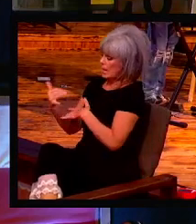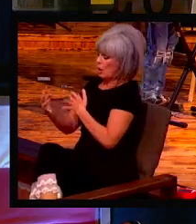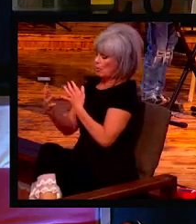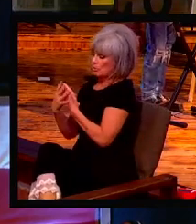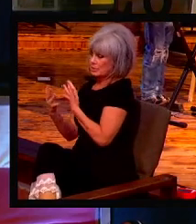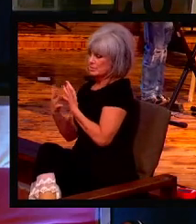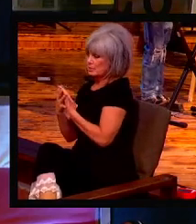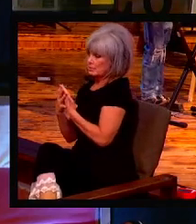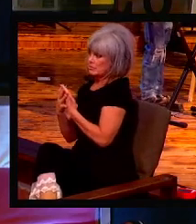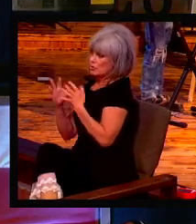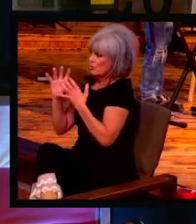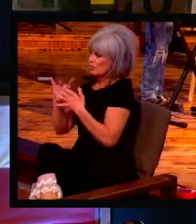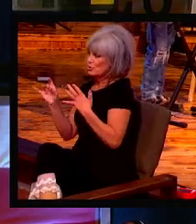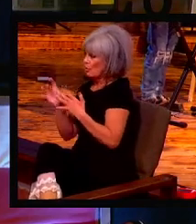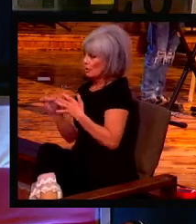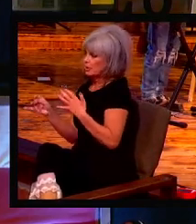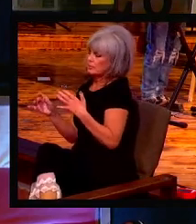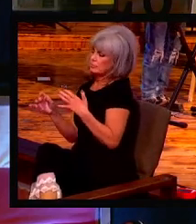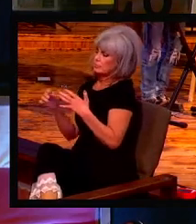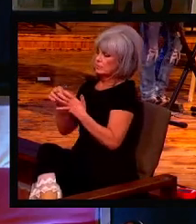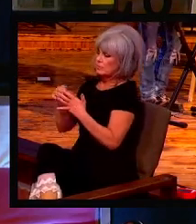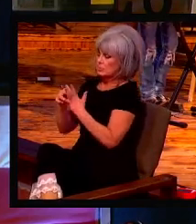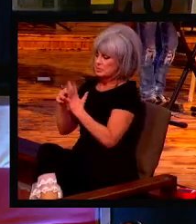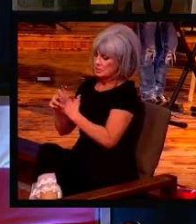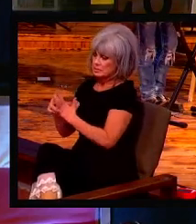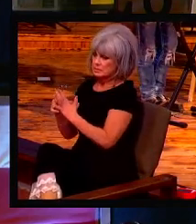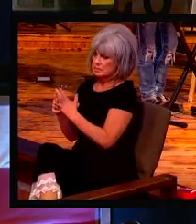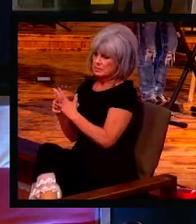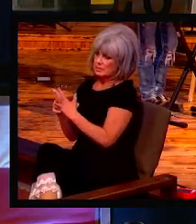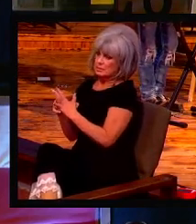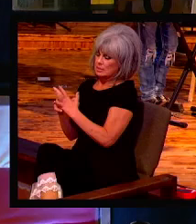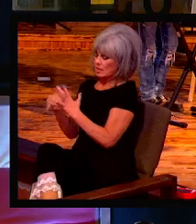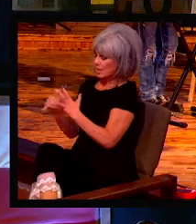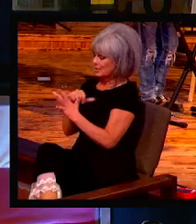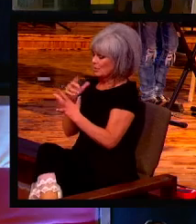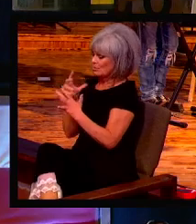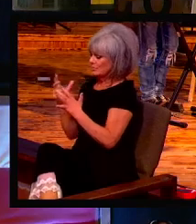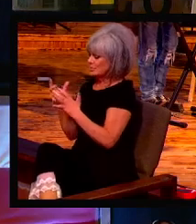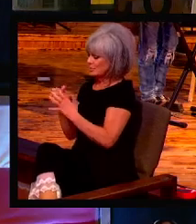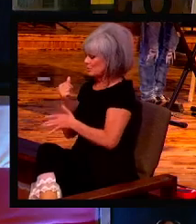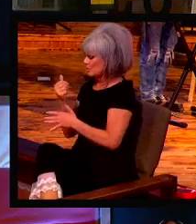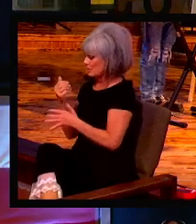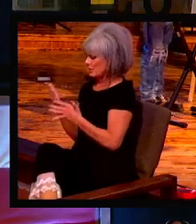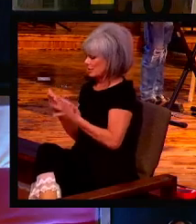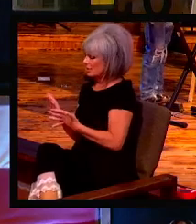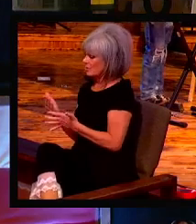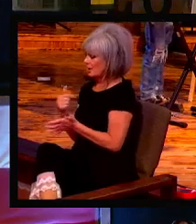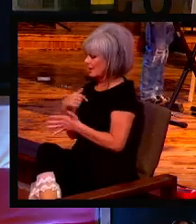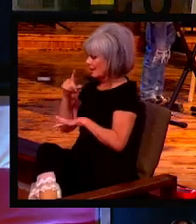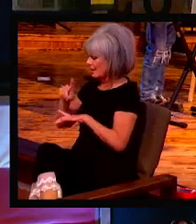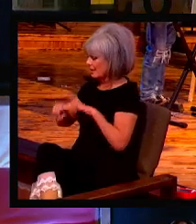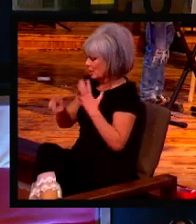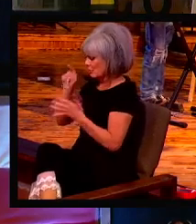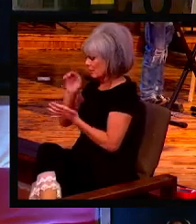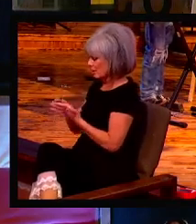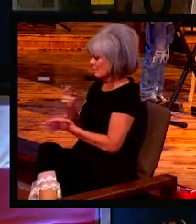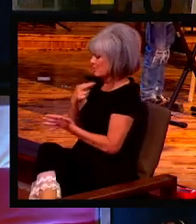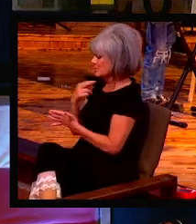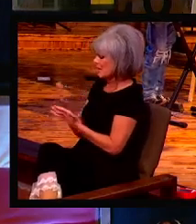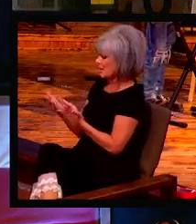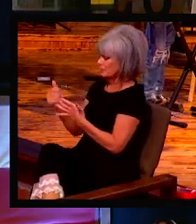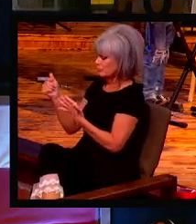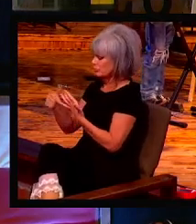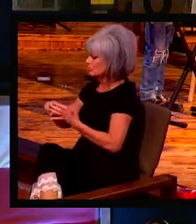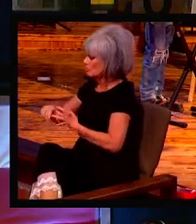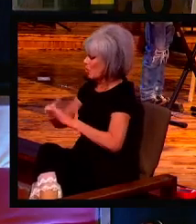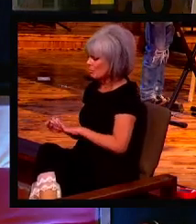Whatever that proverbial prison represents, you're just like, man, I don't deserve to be here. I thought I'd be further along. Like, I can't believe I'm stuck in this situation. What, God,